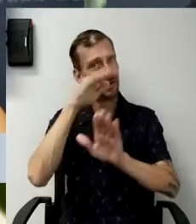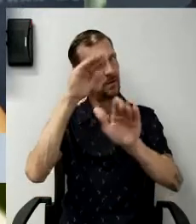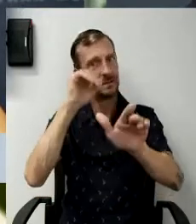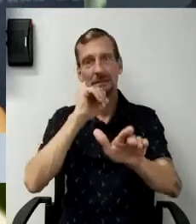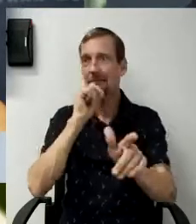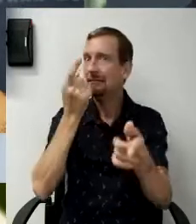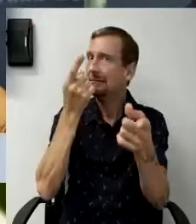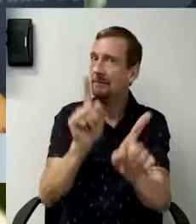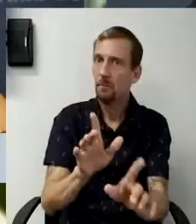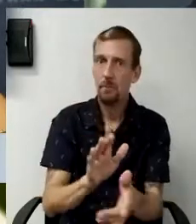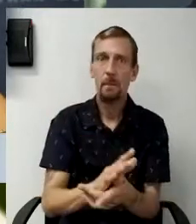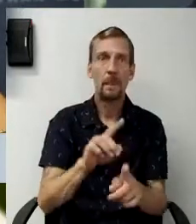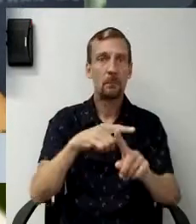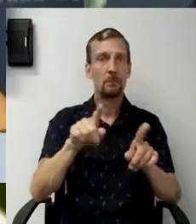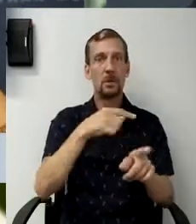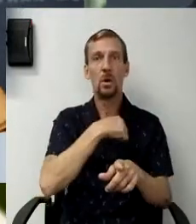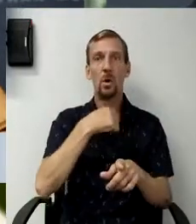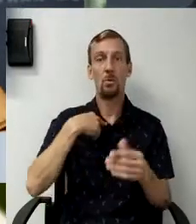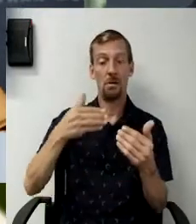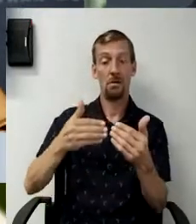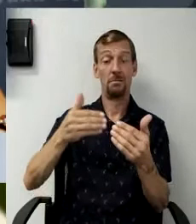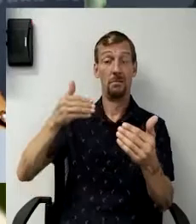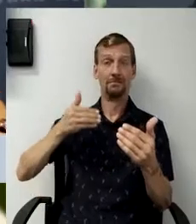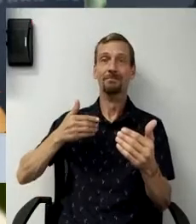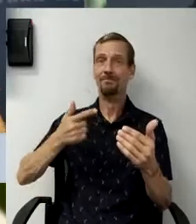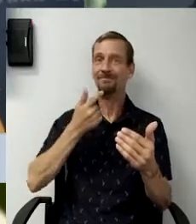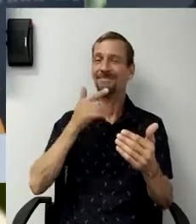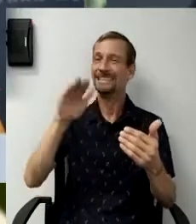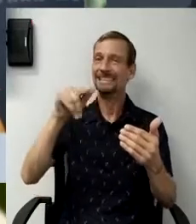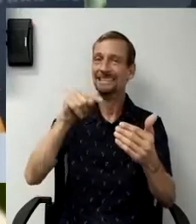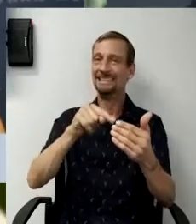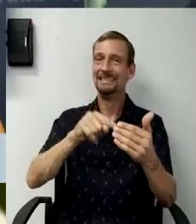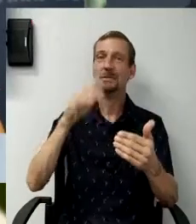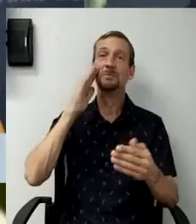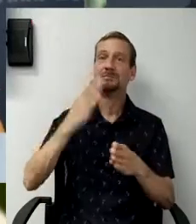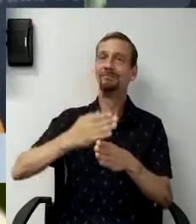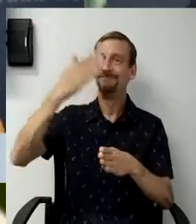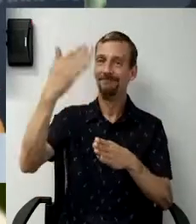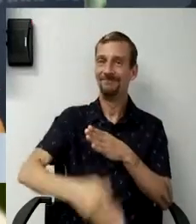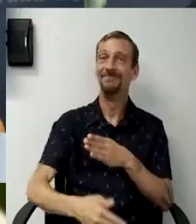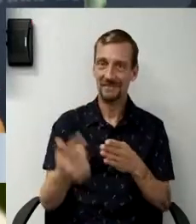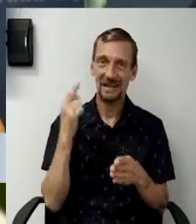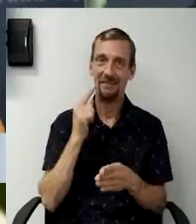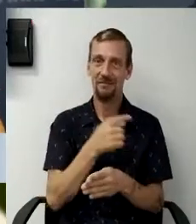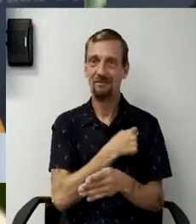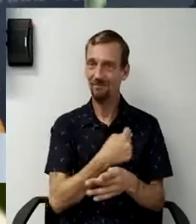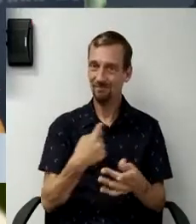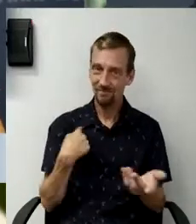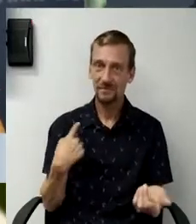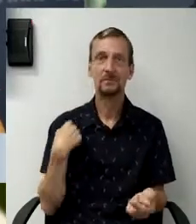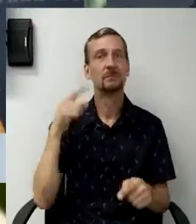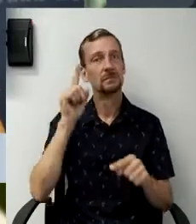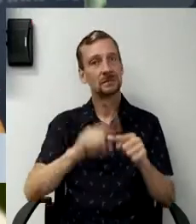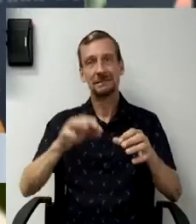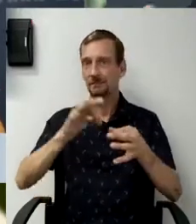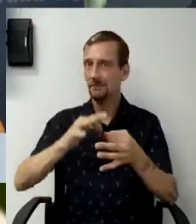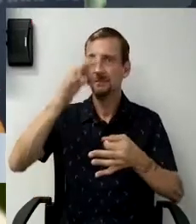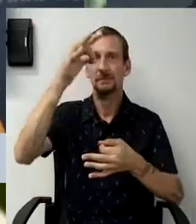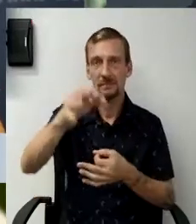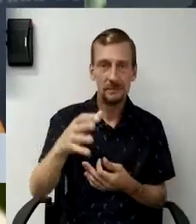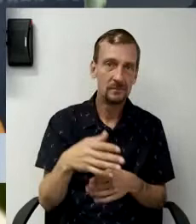been preliminarily told that this will be the last deployment, that they won't extend